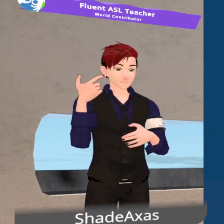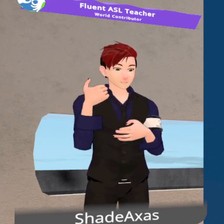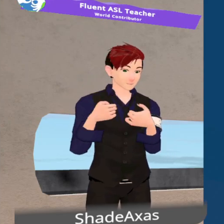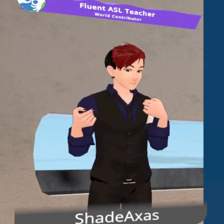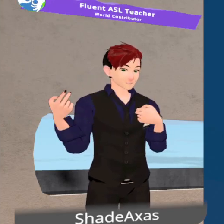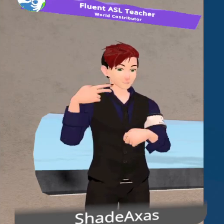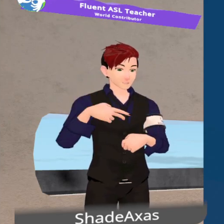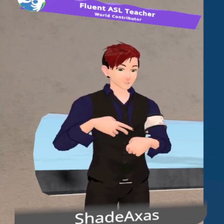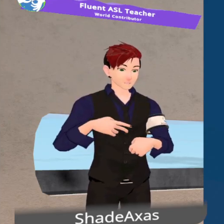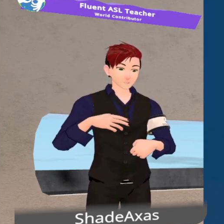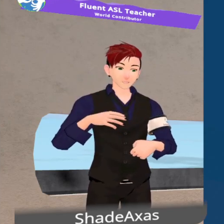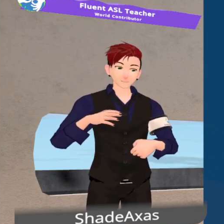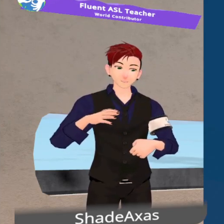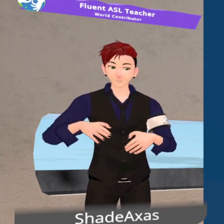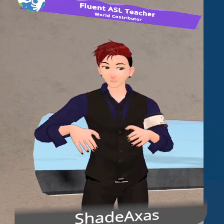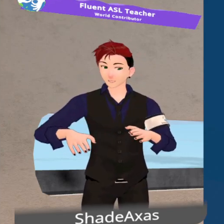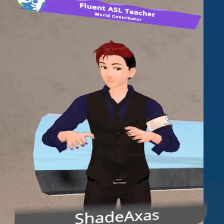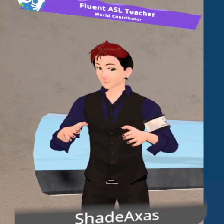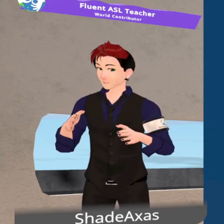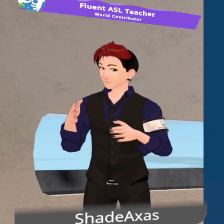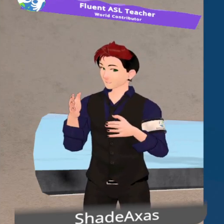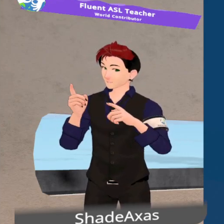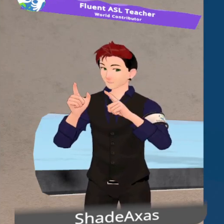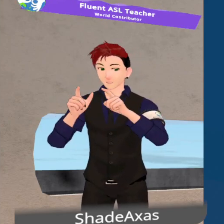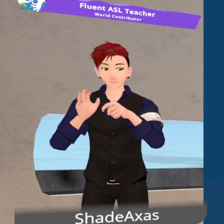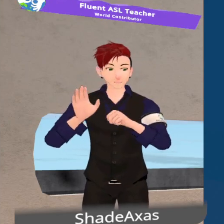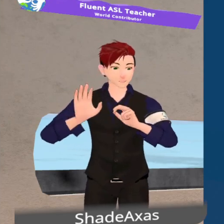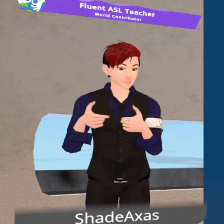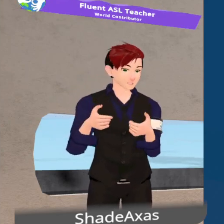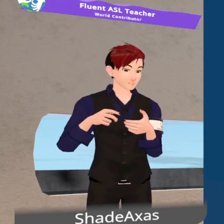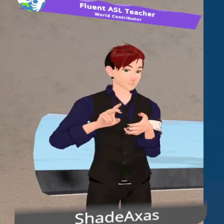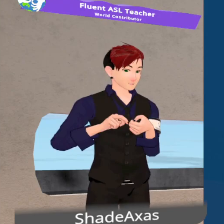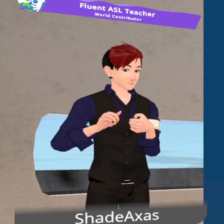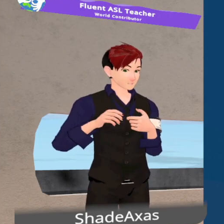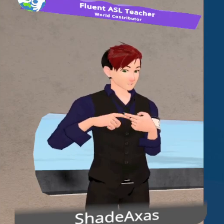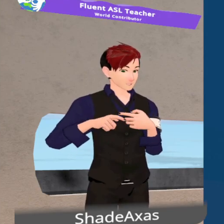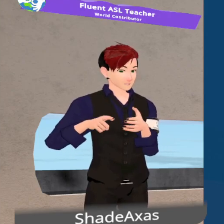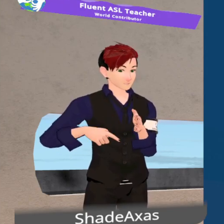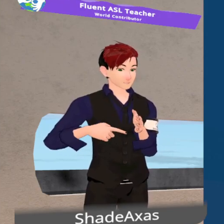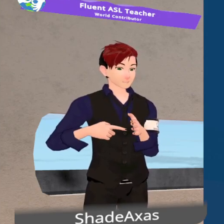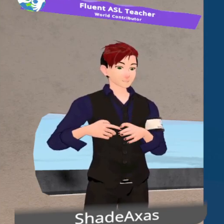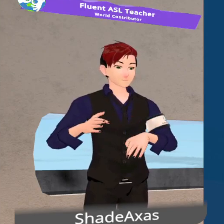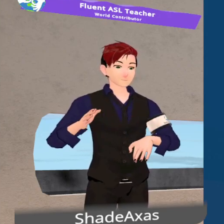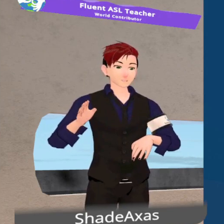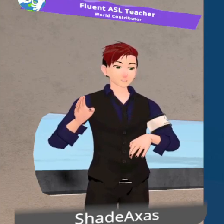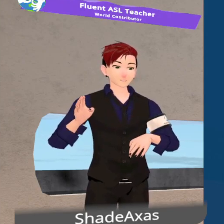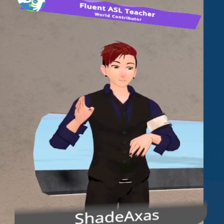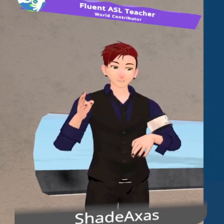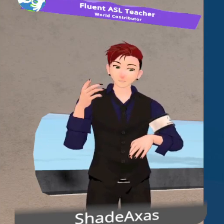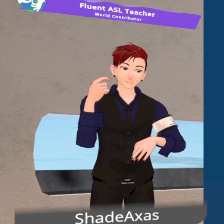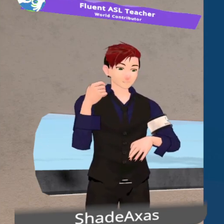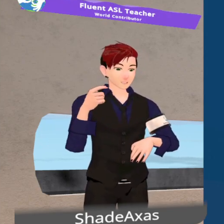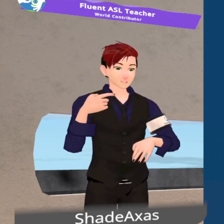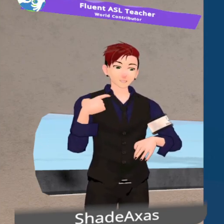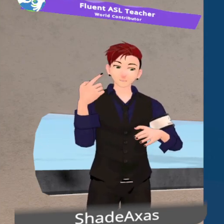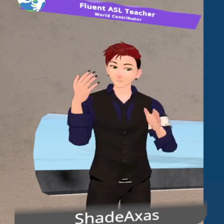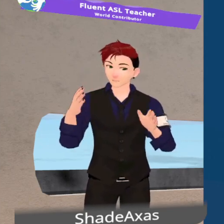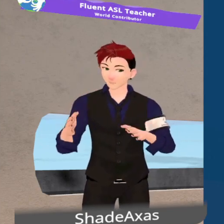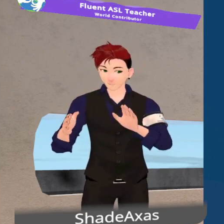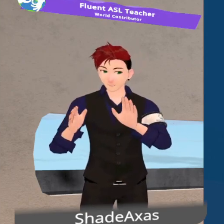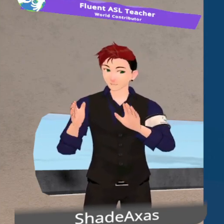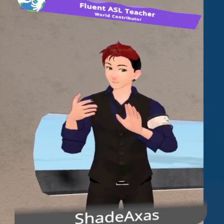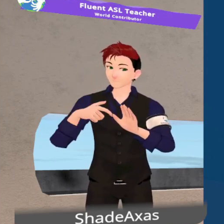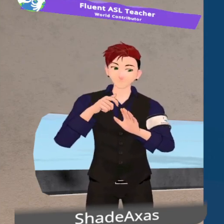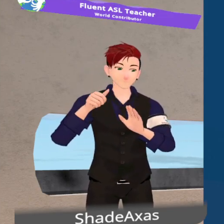That is just for anybody who's joined, who hasn't yet gone to enough classes to get the VRC signer role, or who just joined. We have